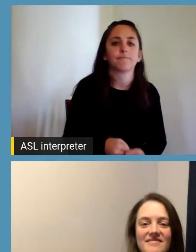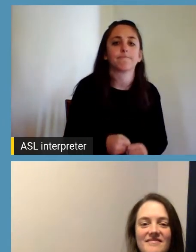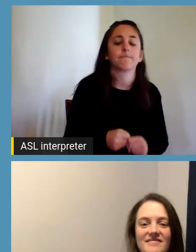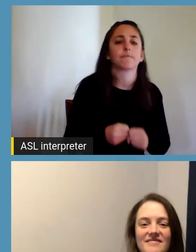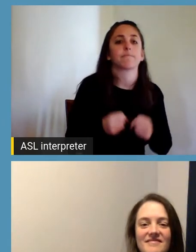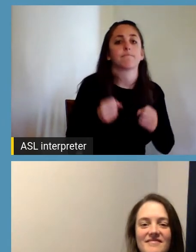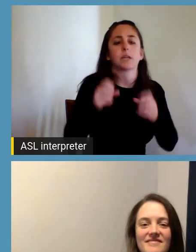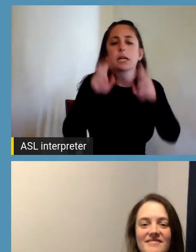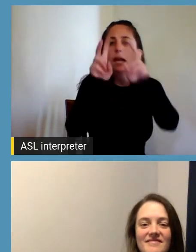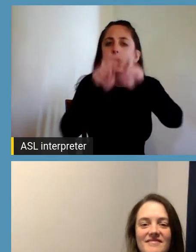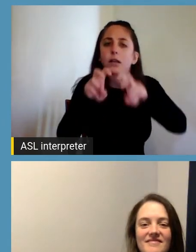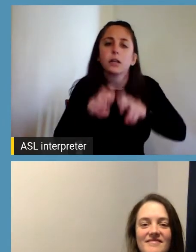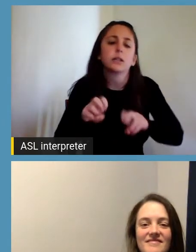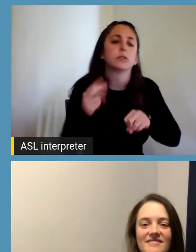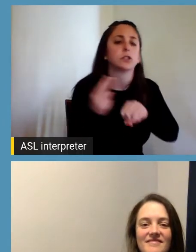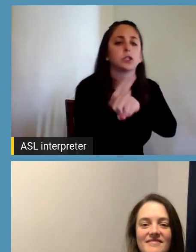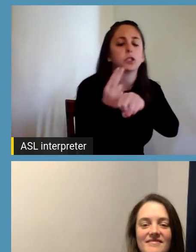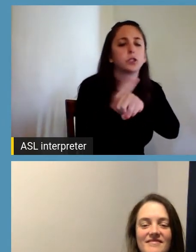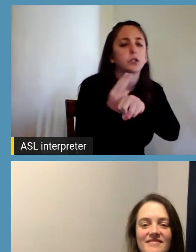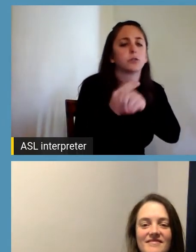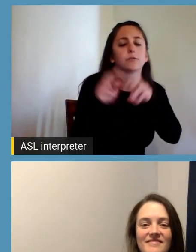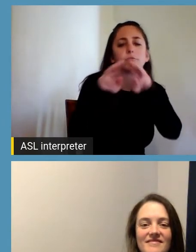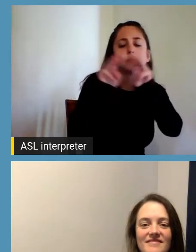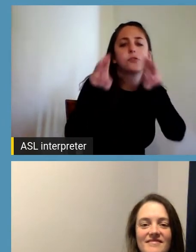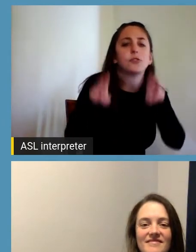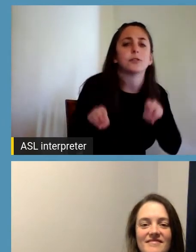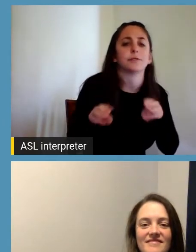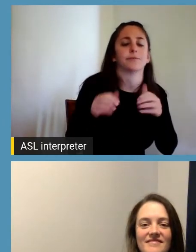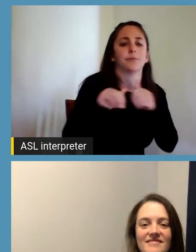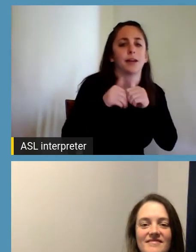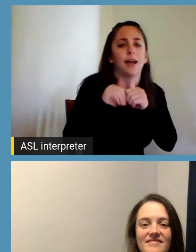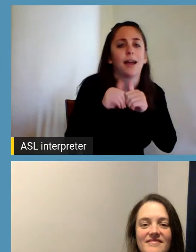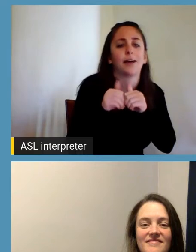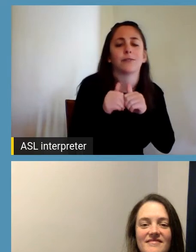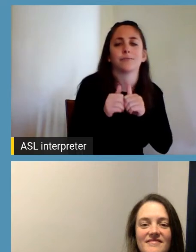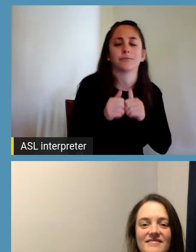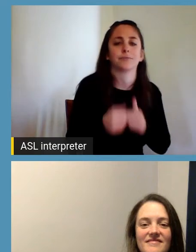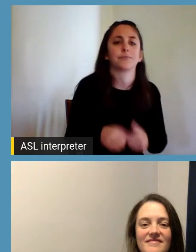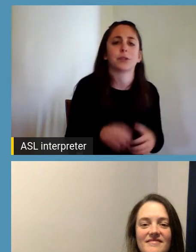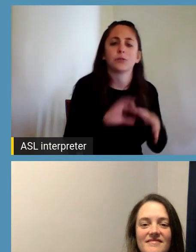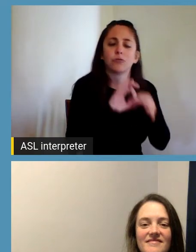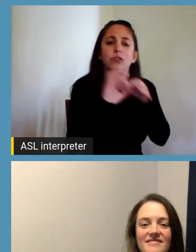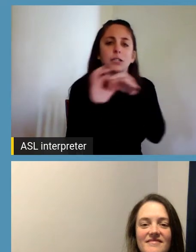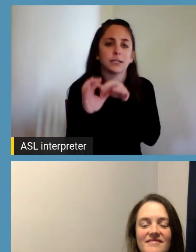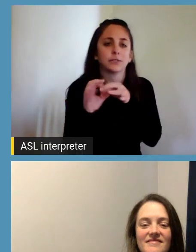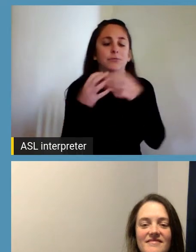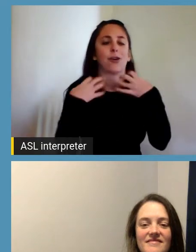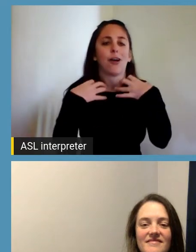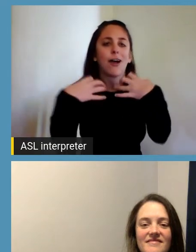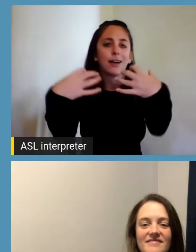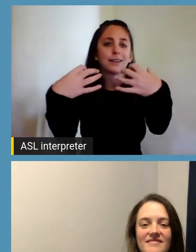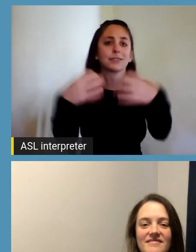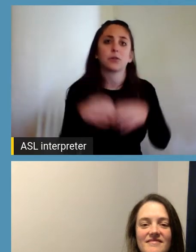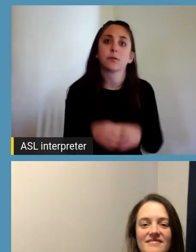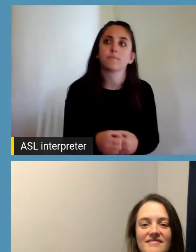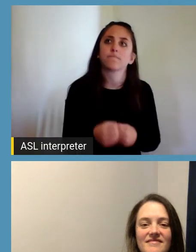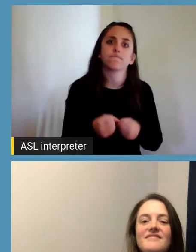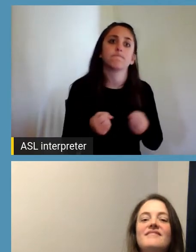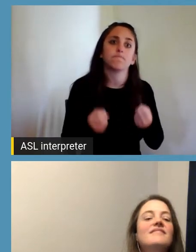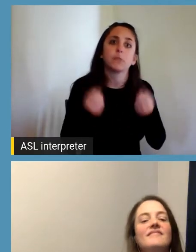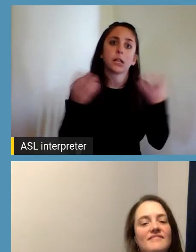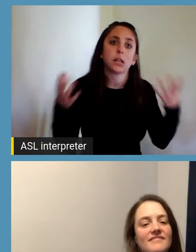analytics in museums and how widely those pertain to our audiences. So we have quite a few questions, so let's get started